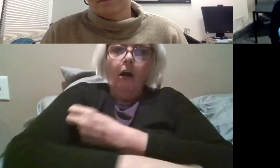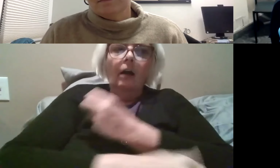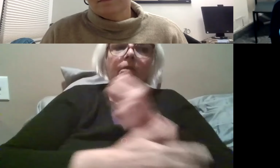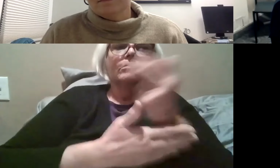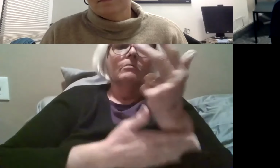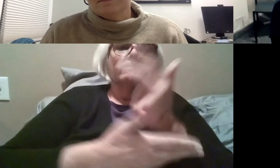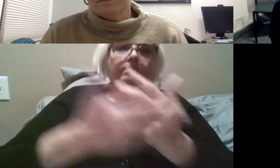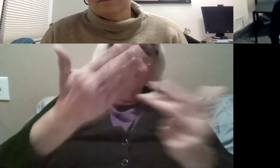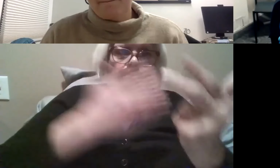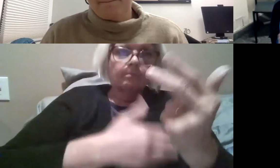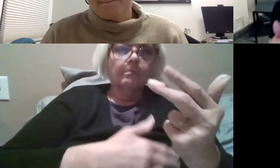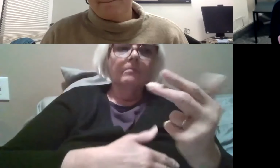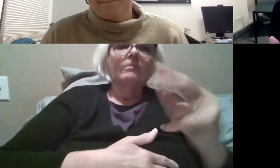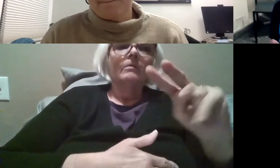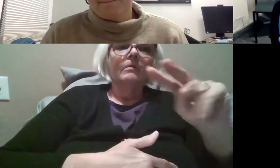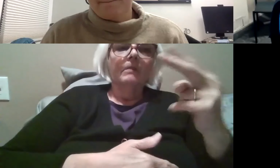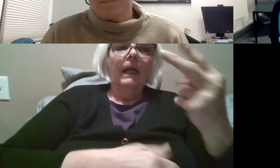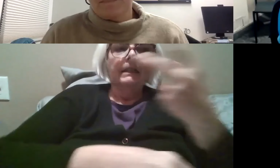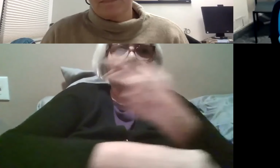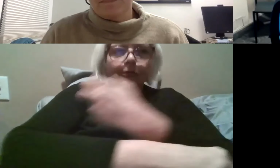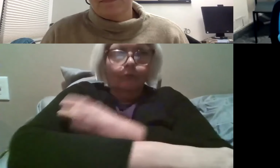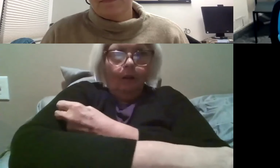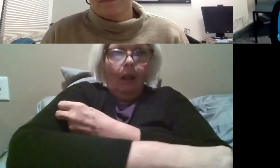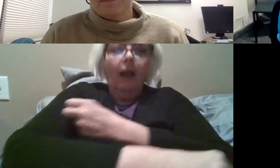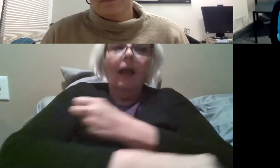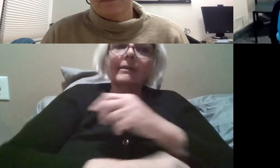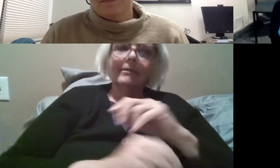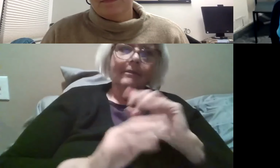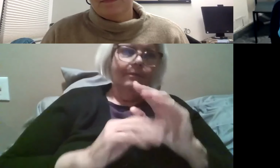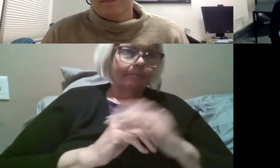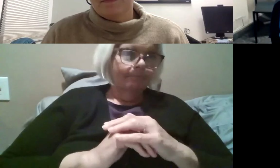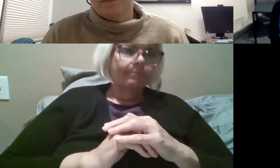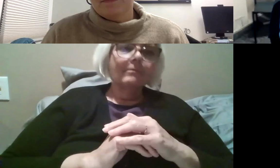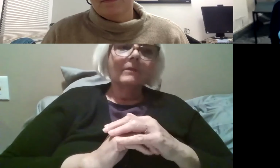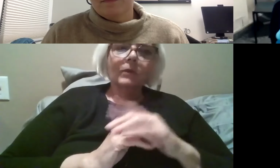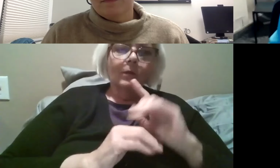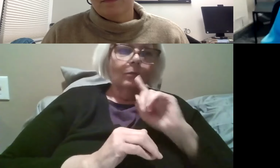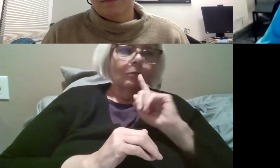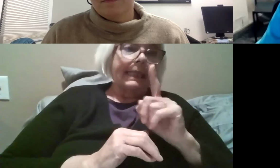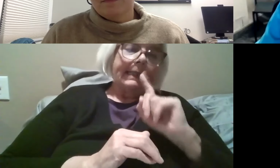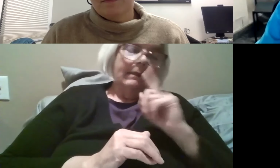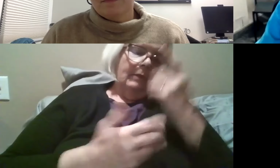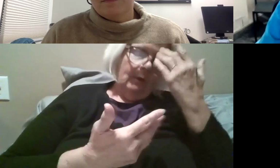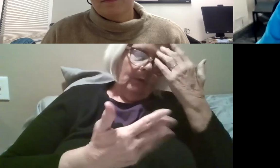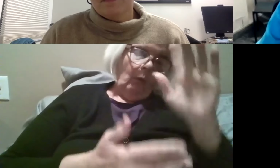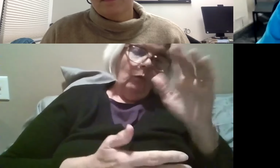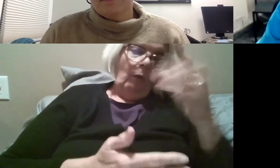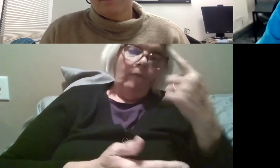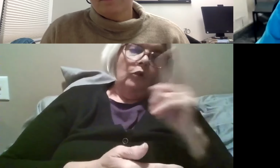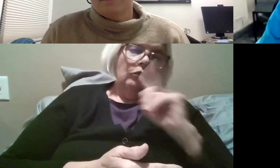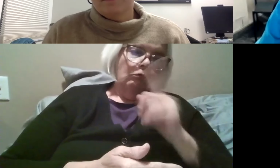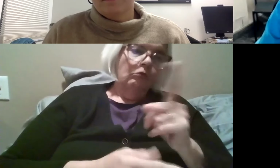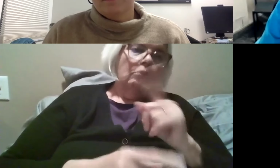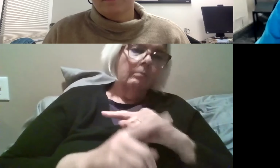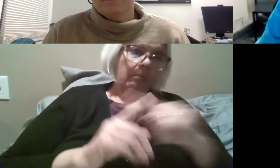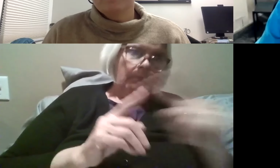at what things look like after just 1 dose. So we just don't know. We don't have that info.